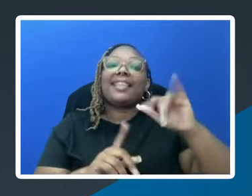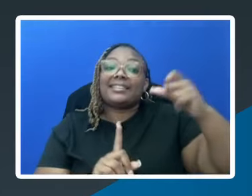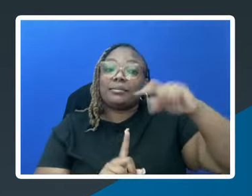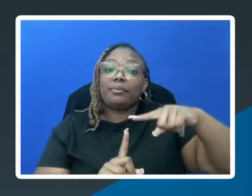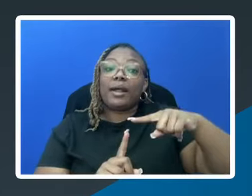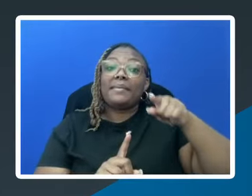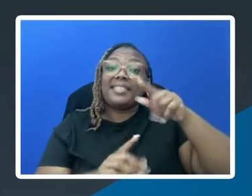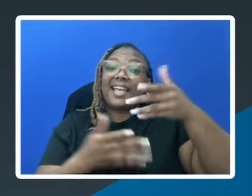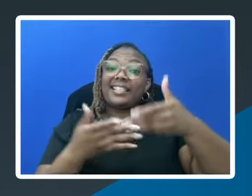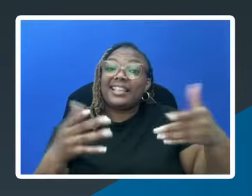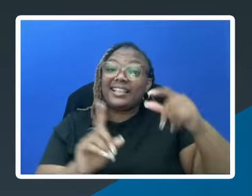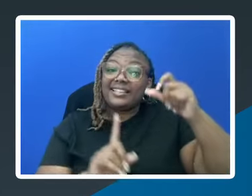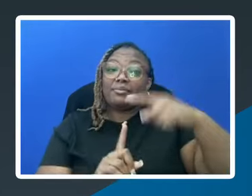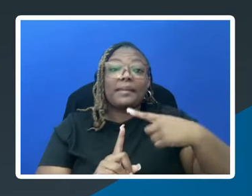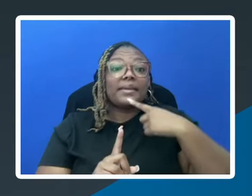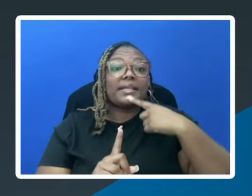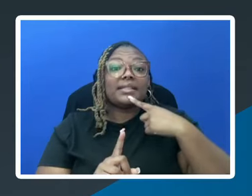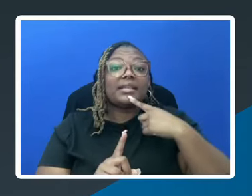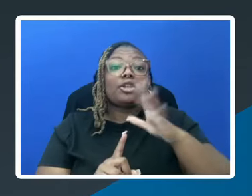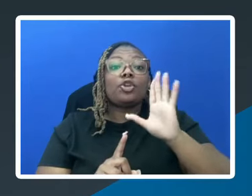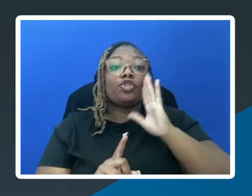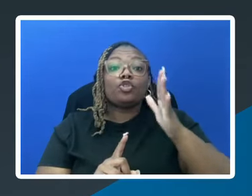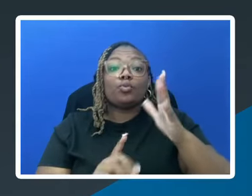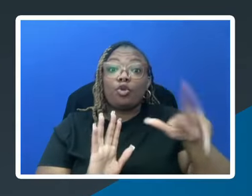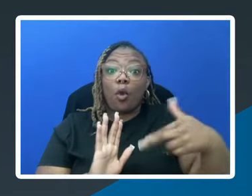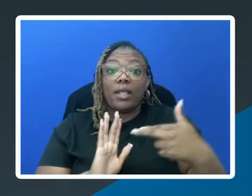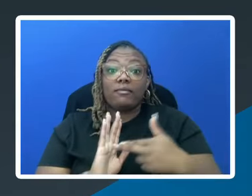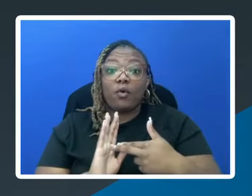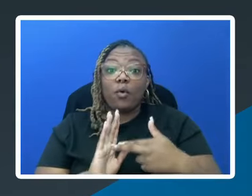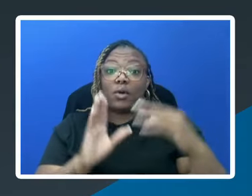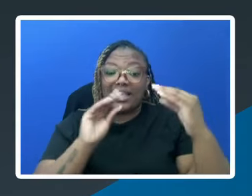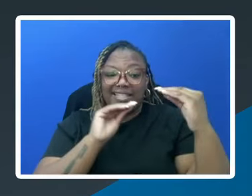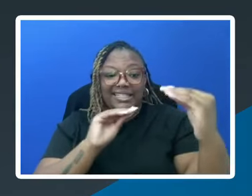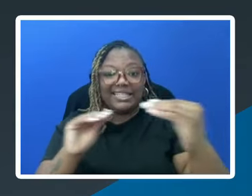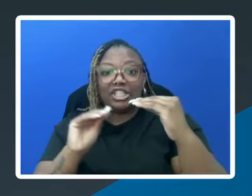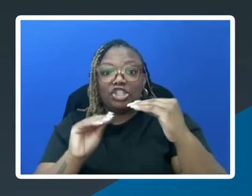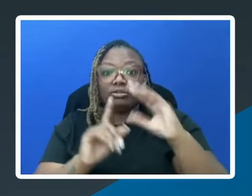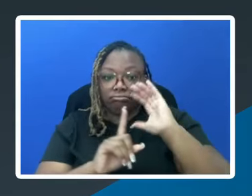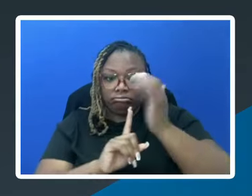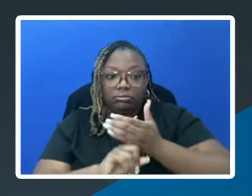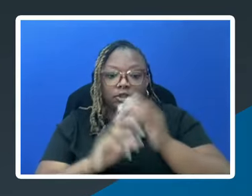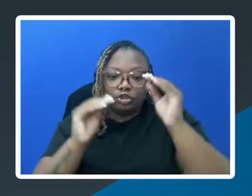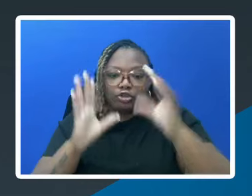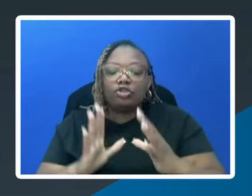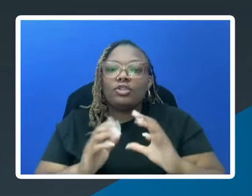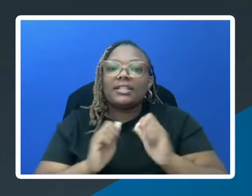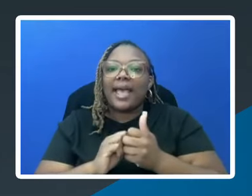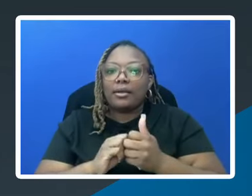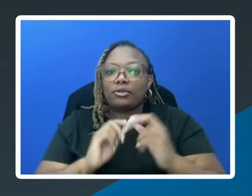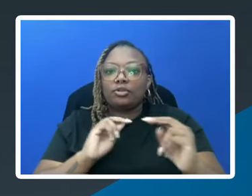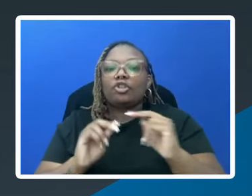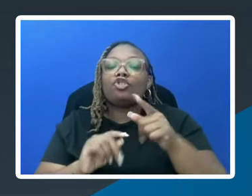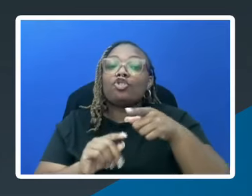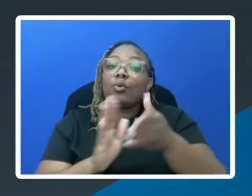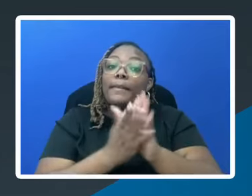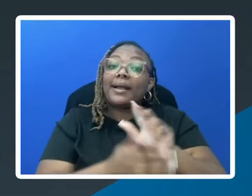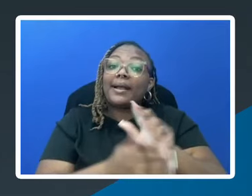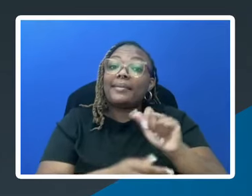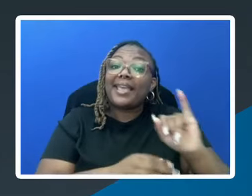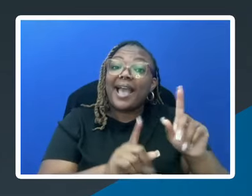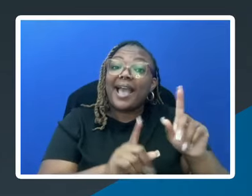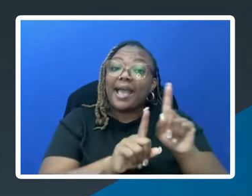It says you're going to go enroll as teaching the student. You're going to be the AI mentor. You're going to help gather information. You're